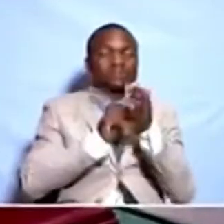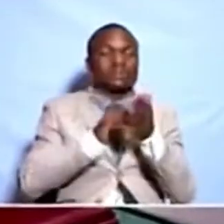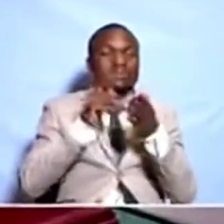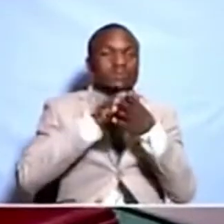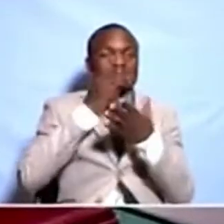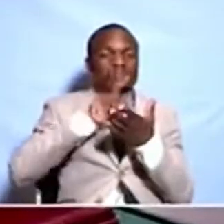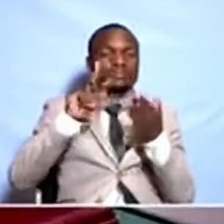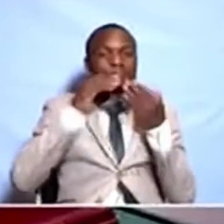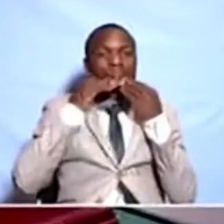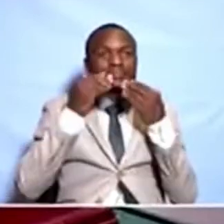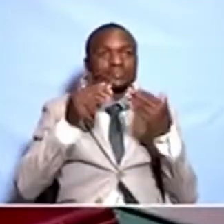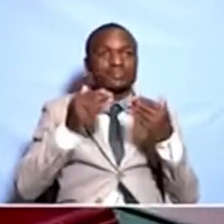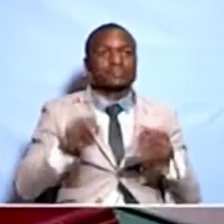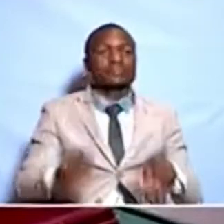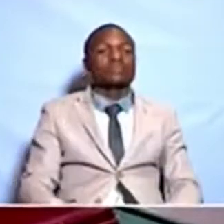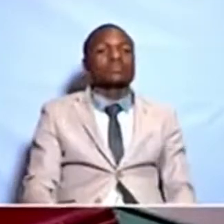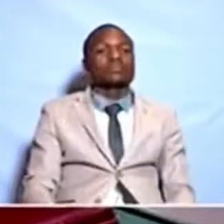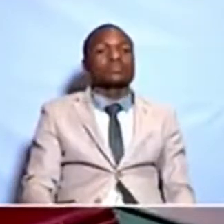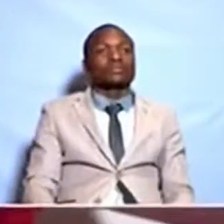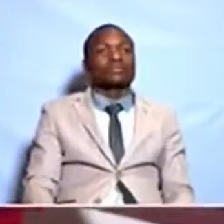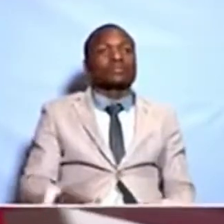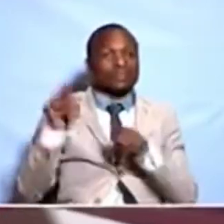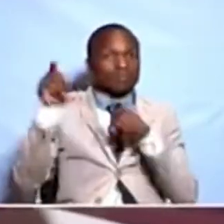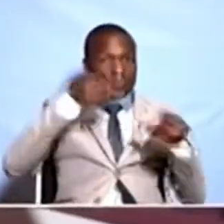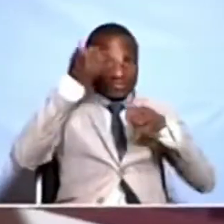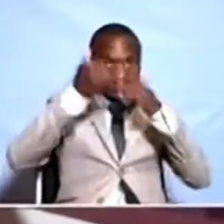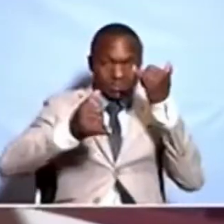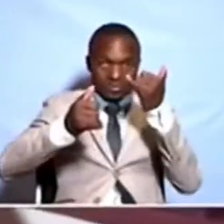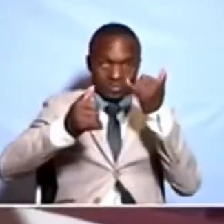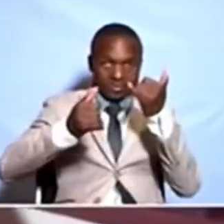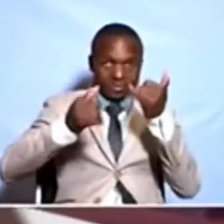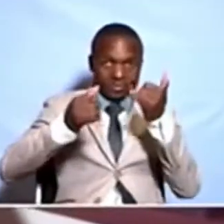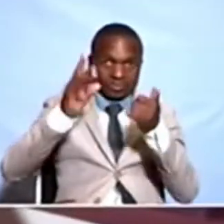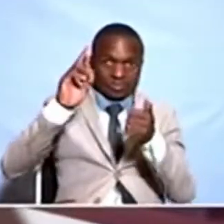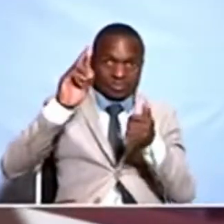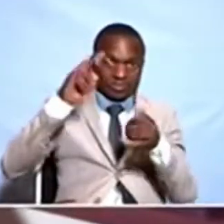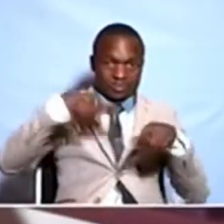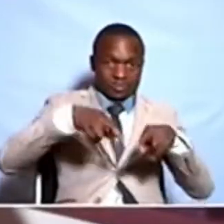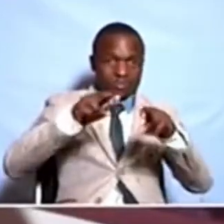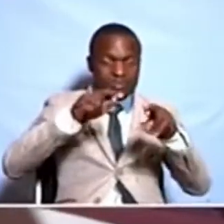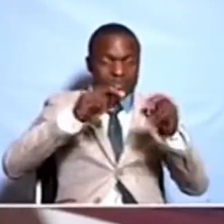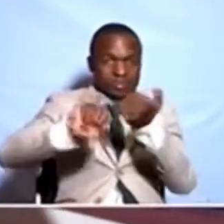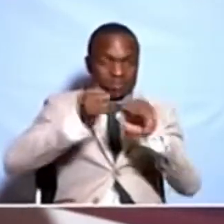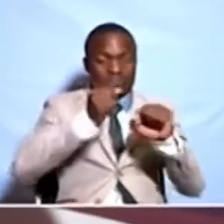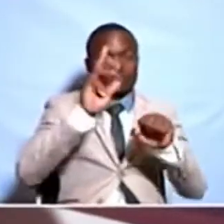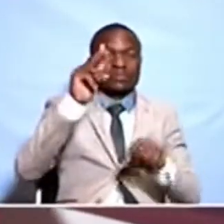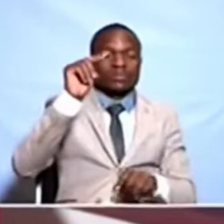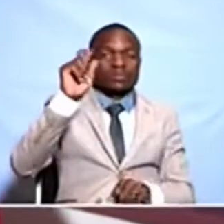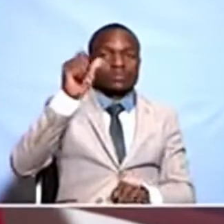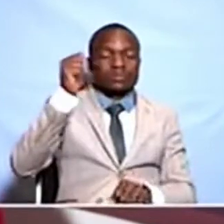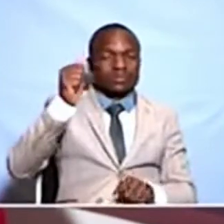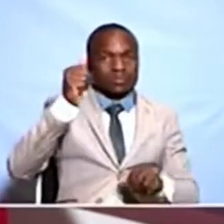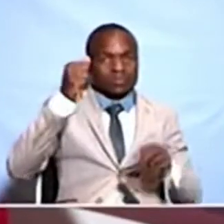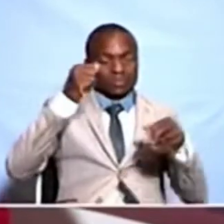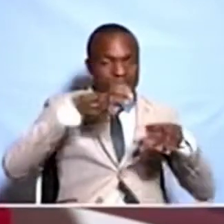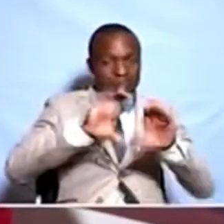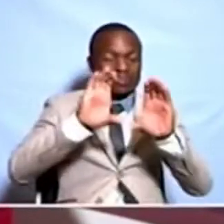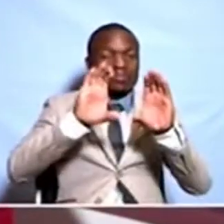for having me. Please, thank you so much. All right, we come to the end of road safety with RATSA, and we continued with our